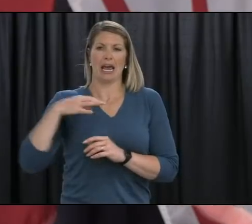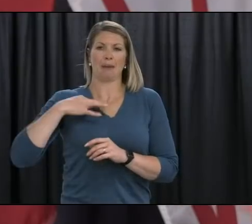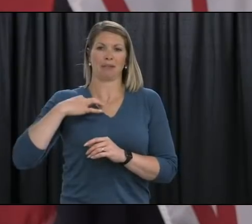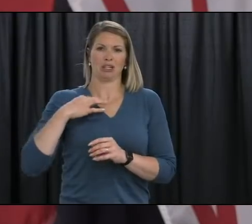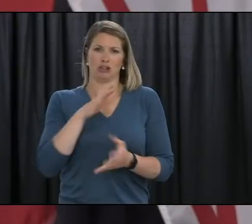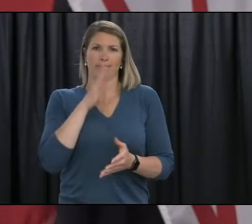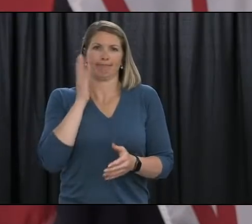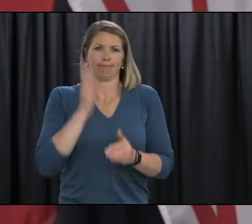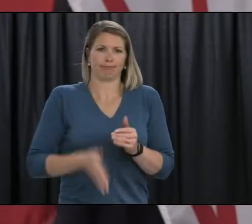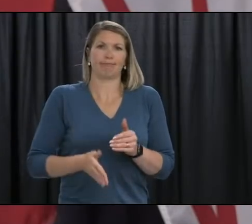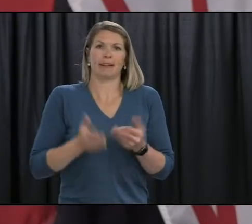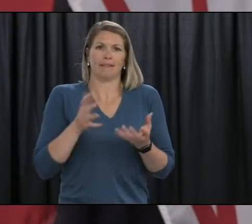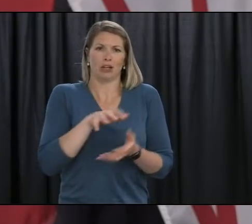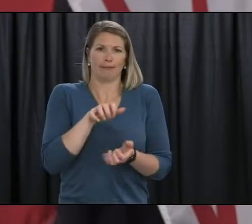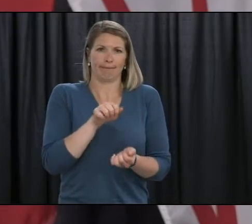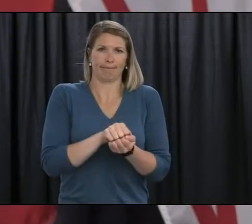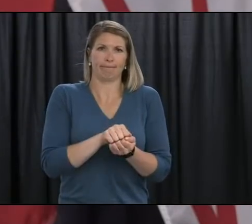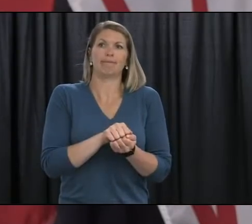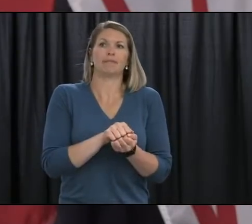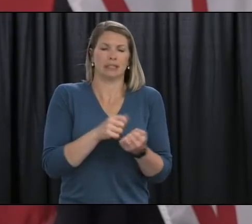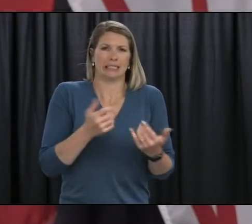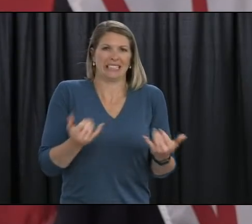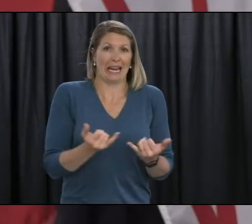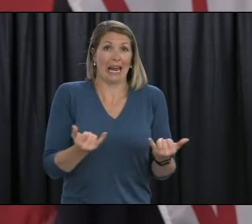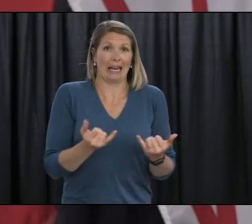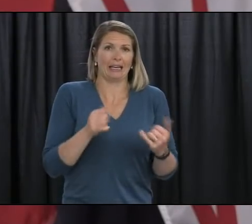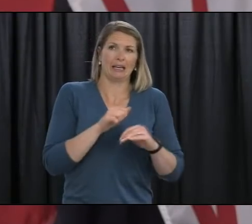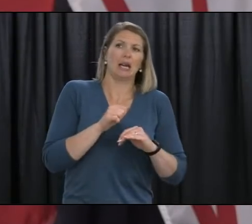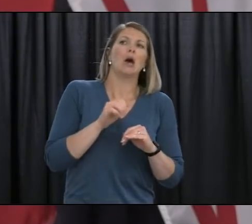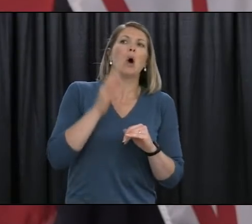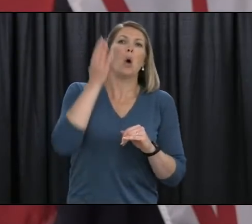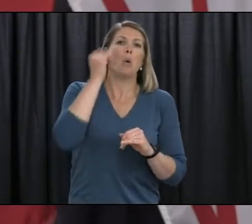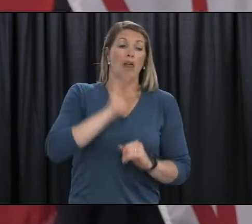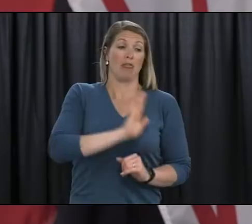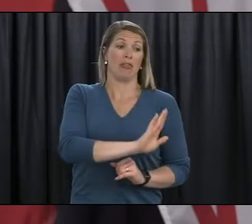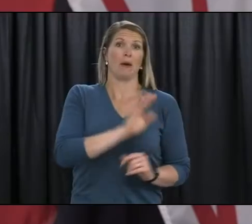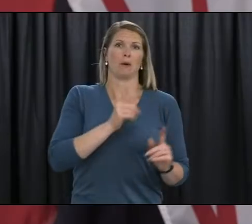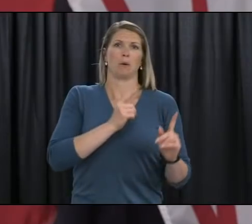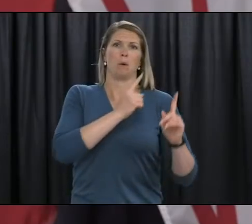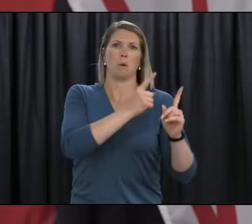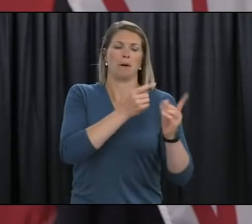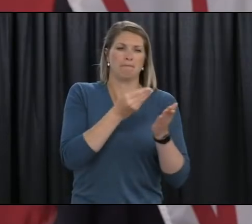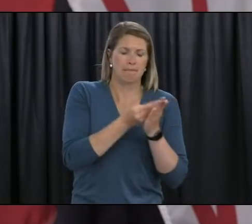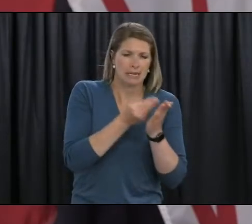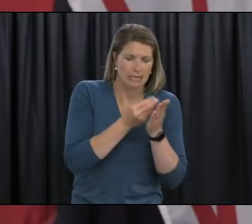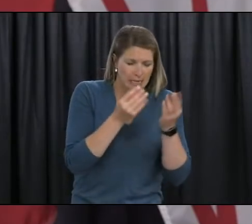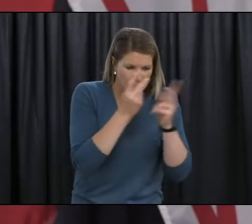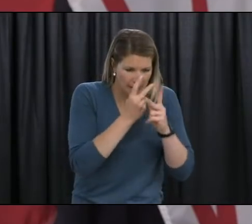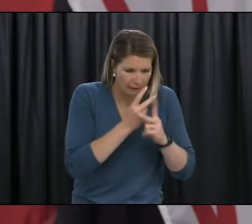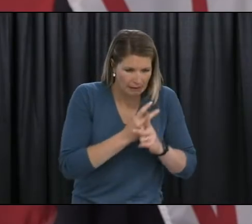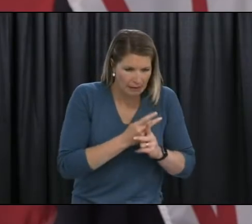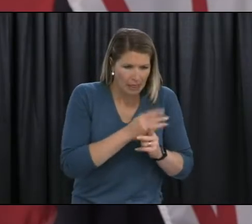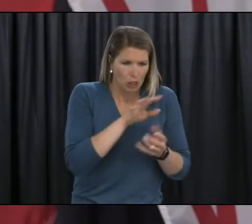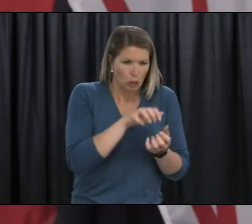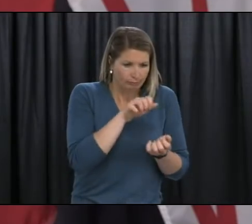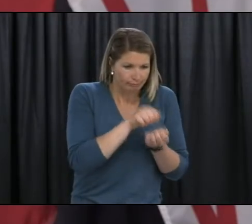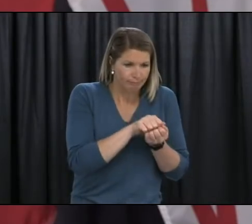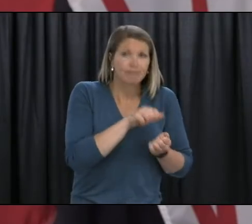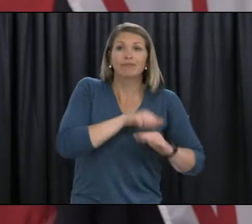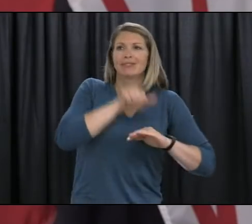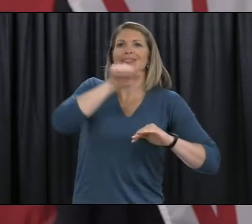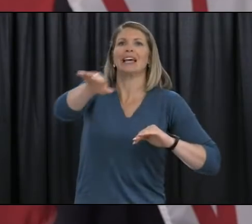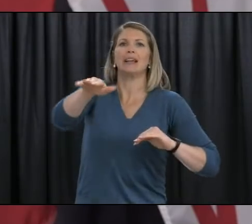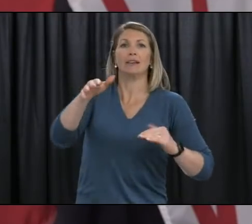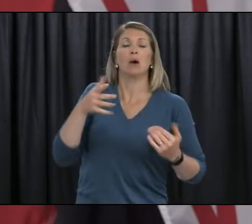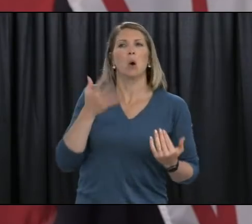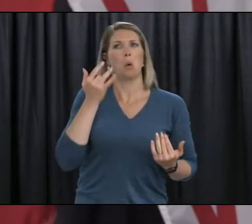the whole idea here is to get that money out the door as quickly as possible, because we know those operators have been waiting for some relief to help